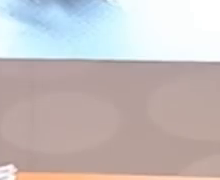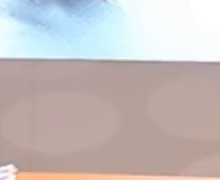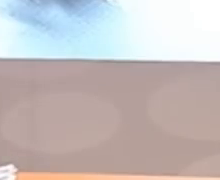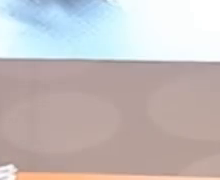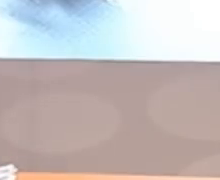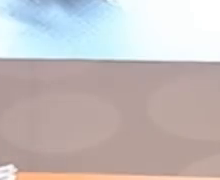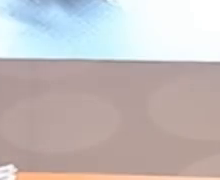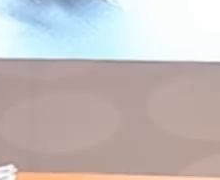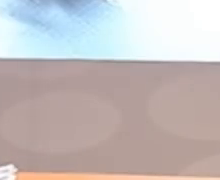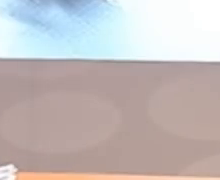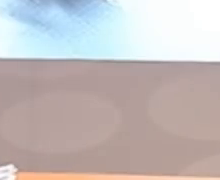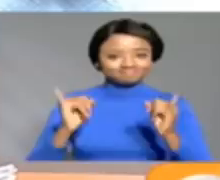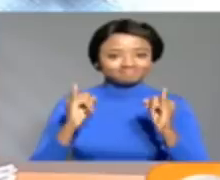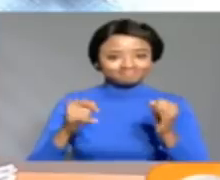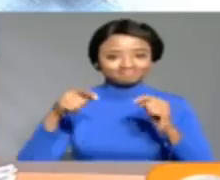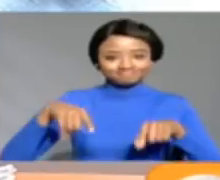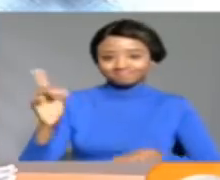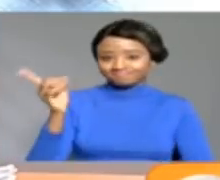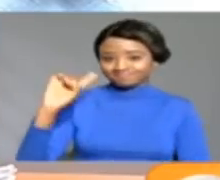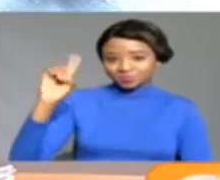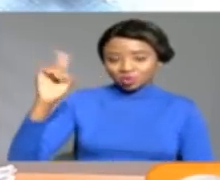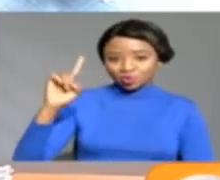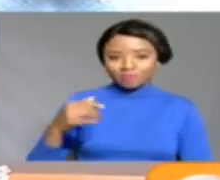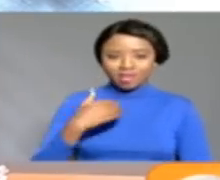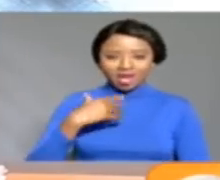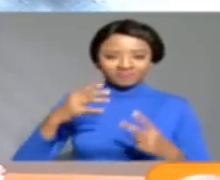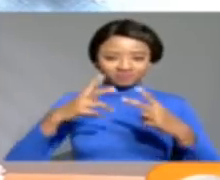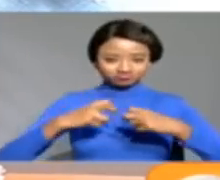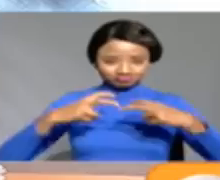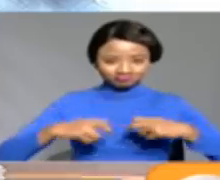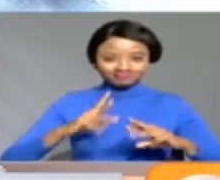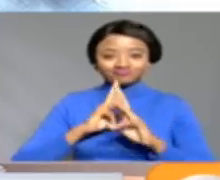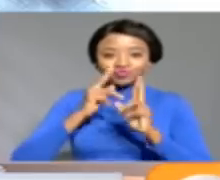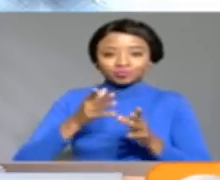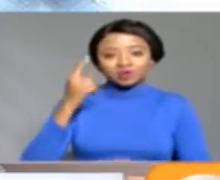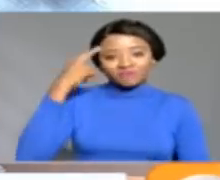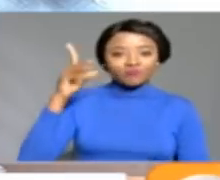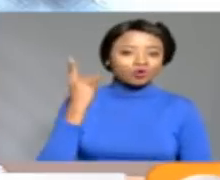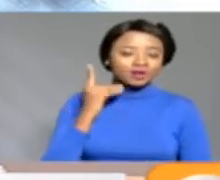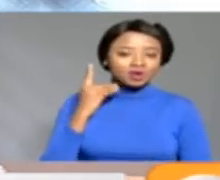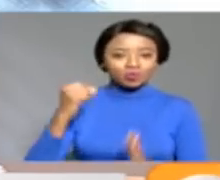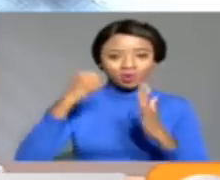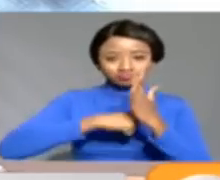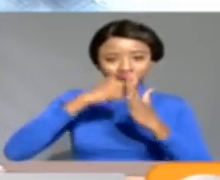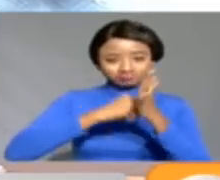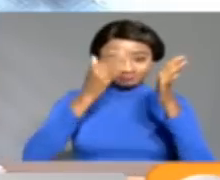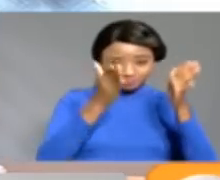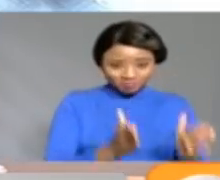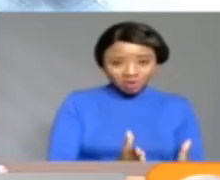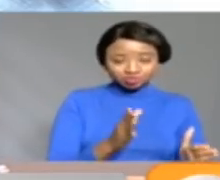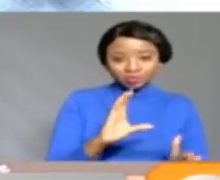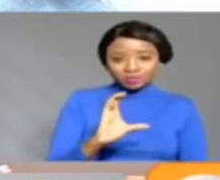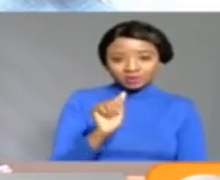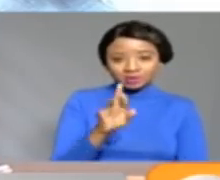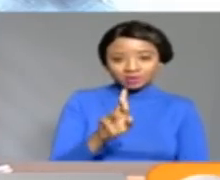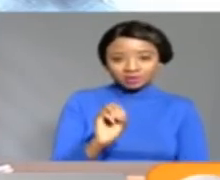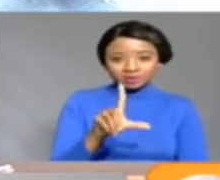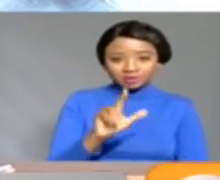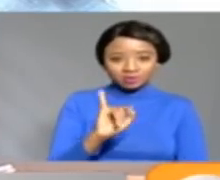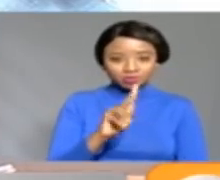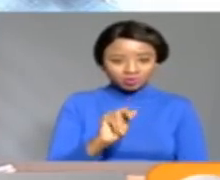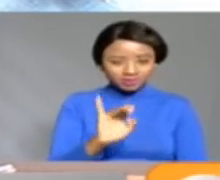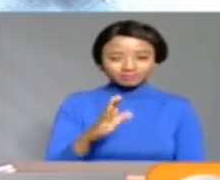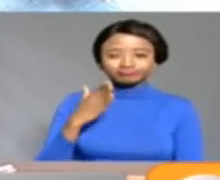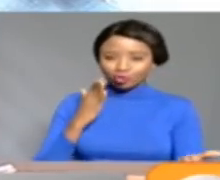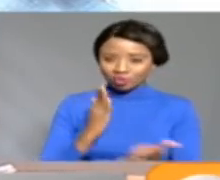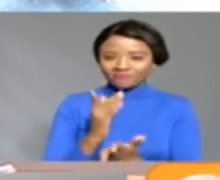Let's begin here in Nairobi, where an autopsy report for Dandora activist Caroline Mwatha has confirmed